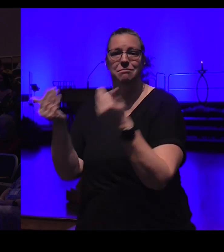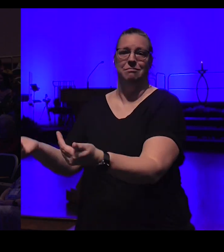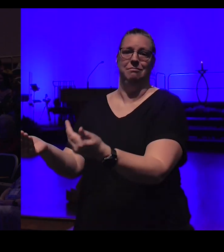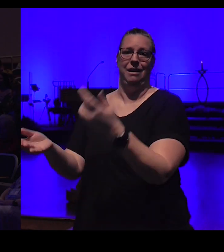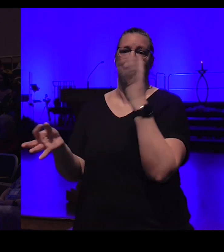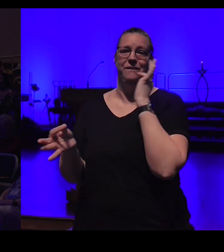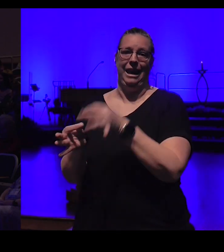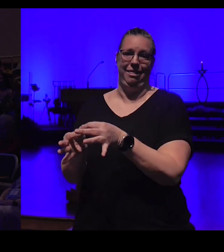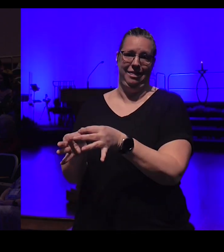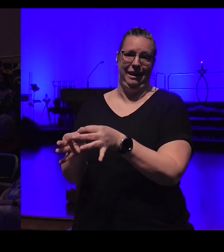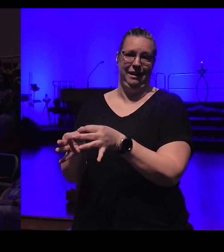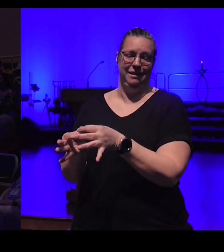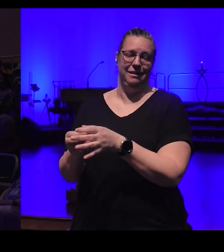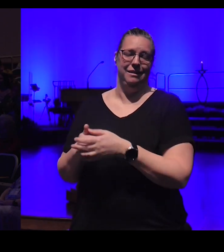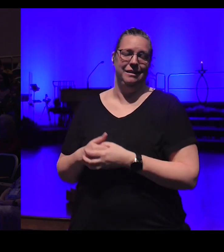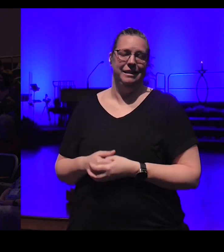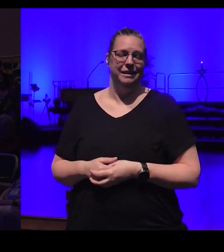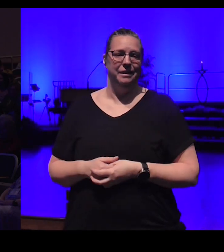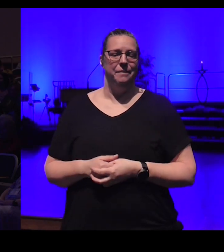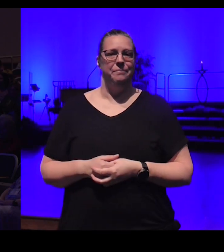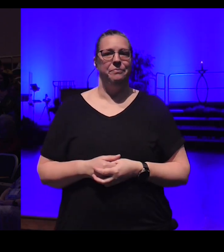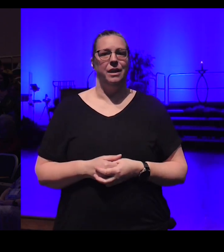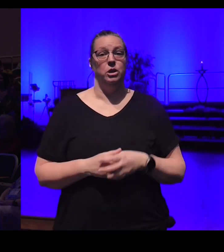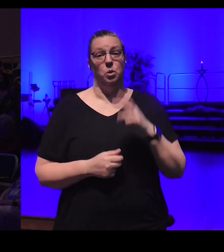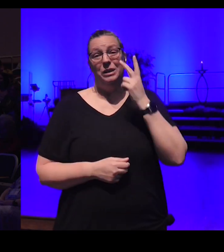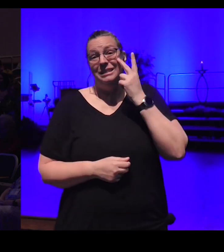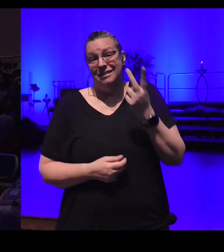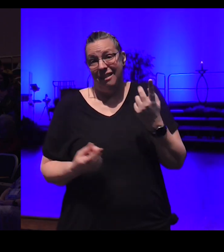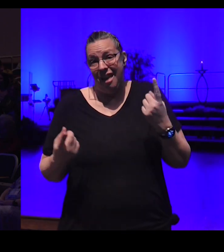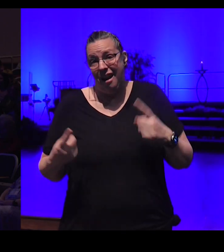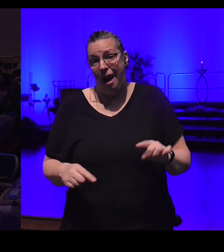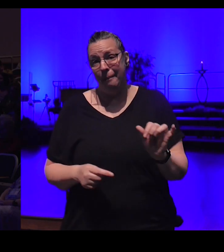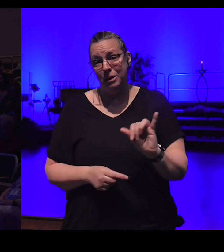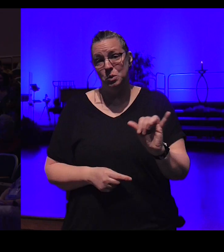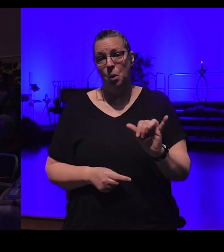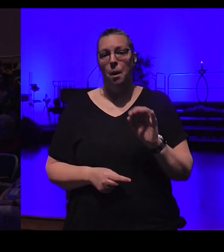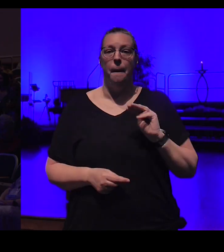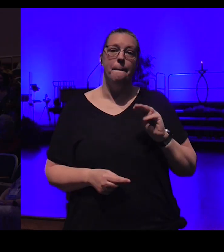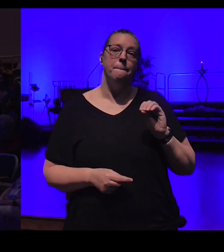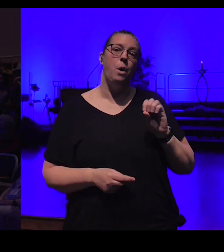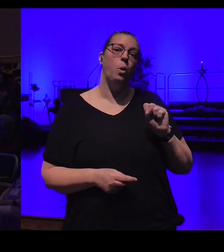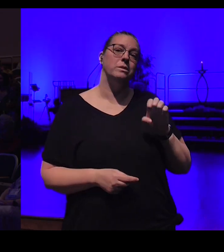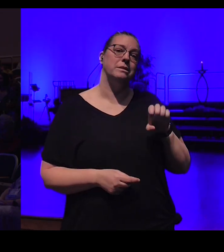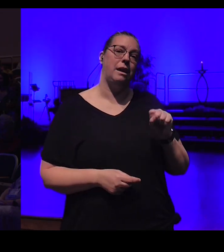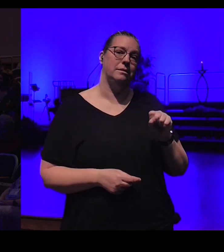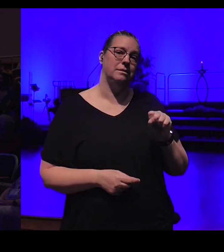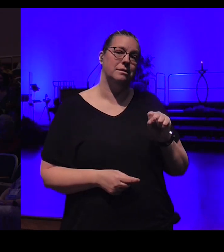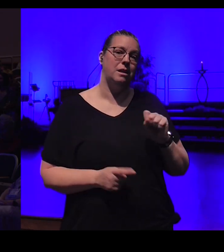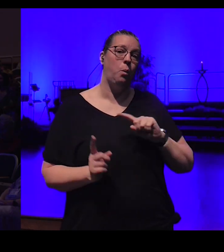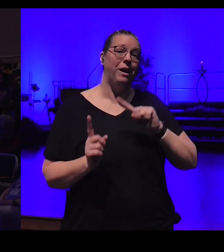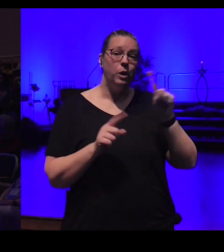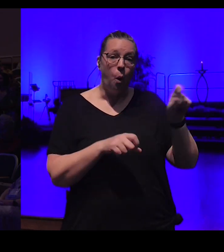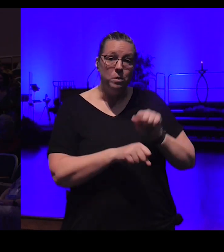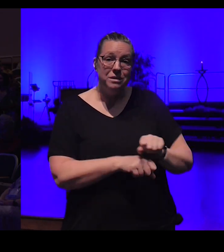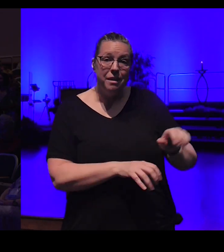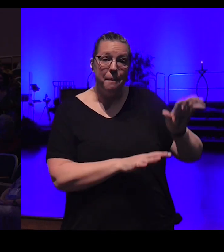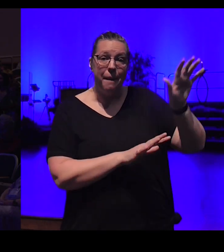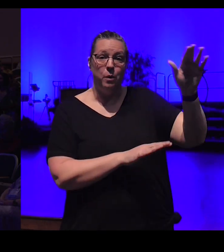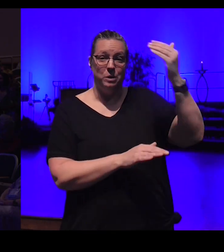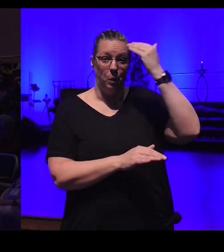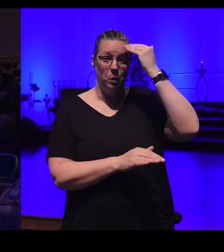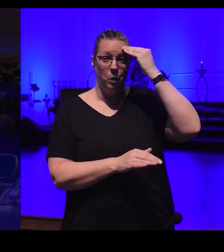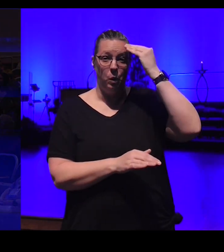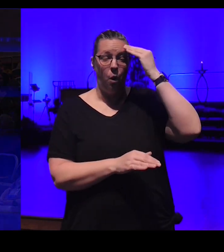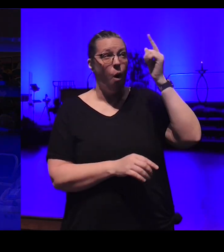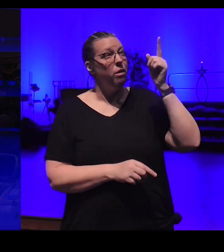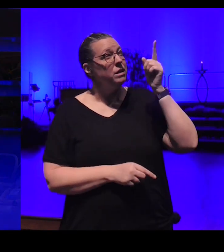faith. So we see that too from Moses. When he goes to the mountain, you know, the